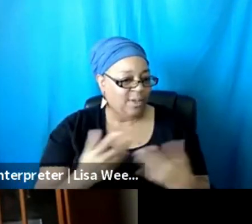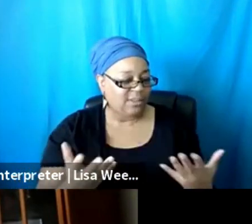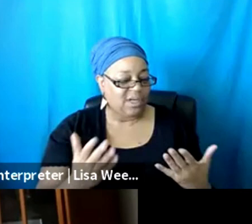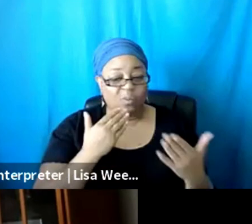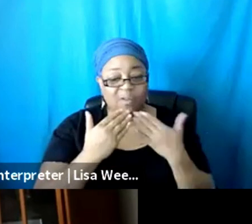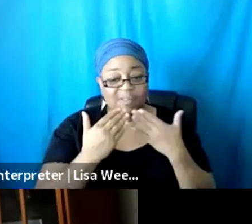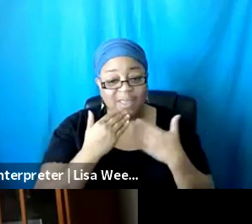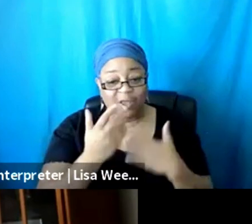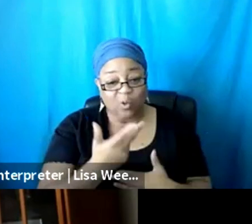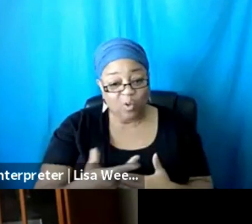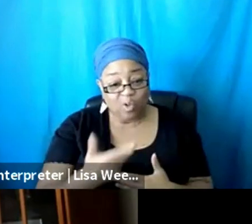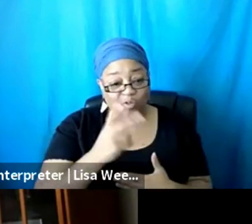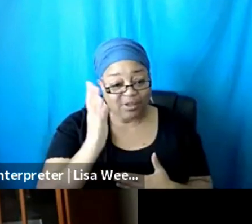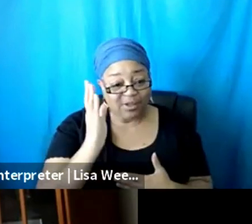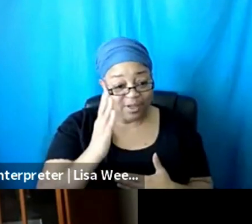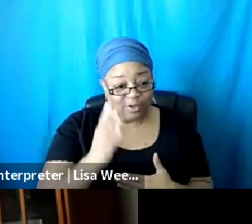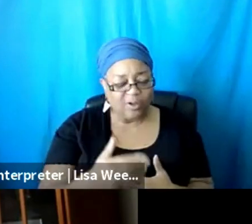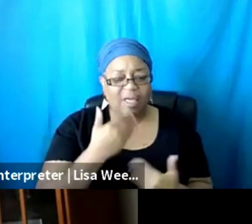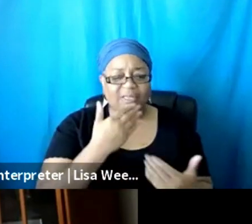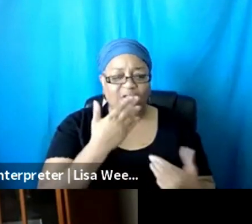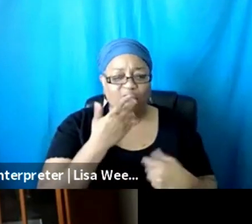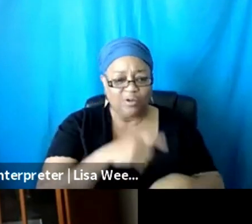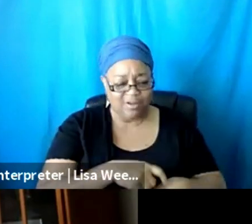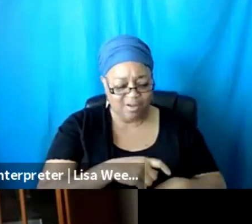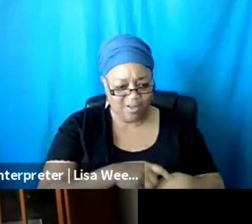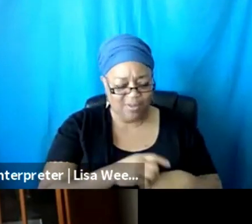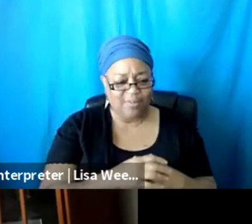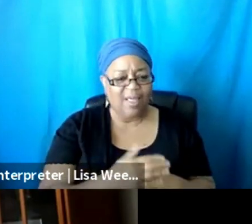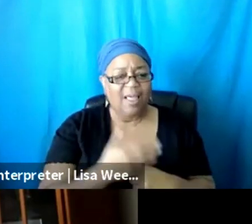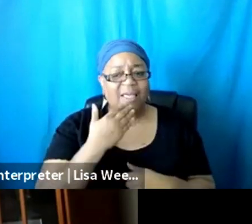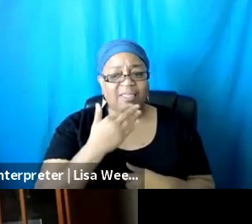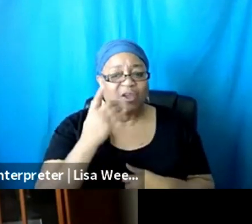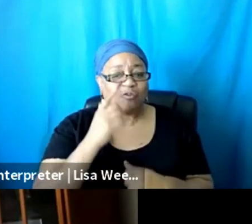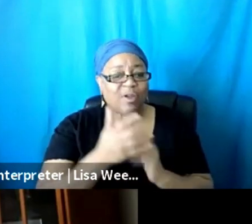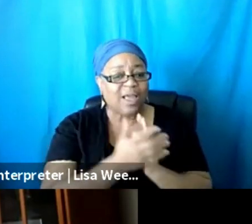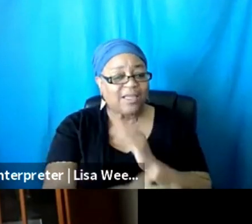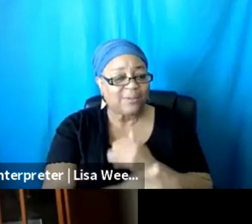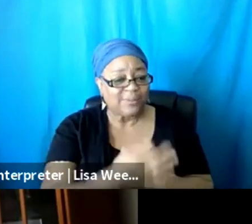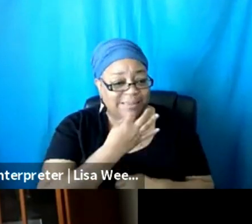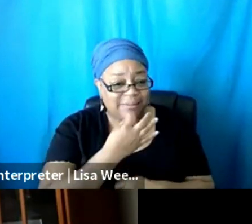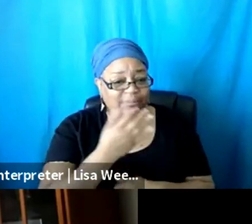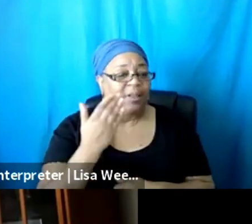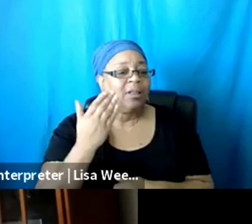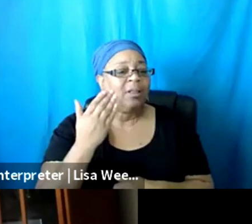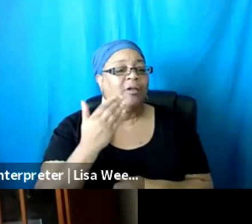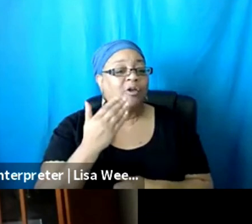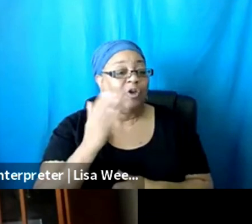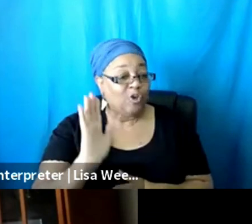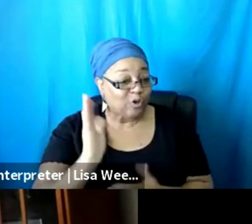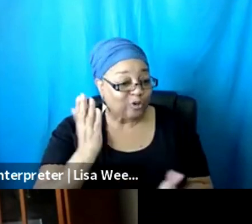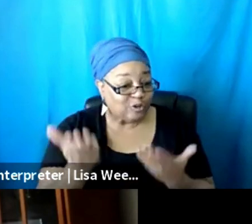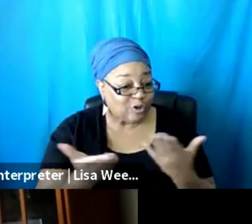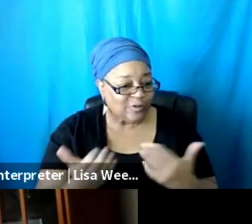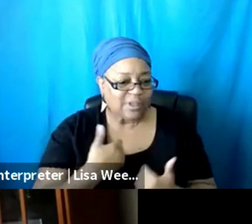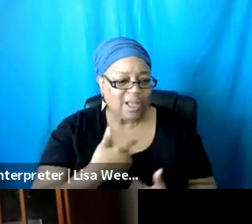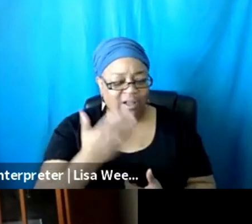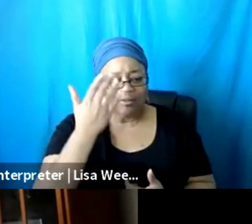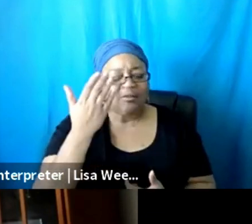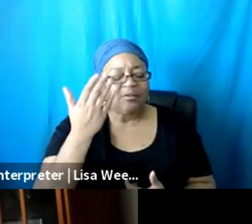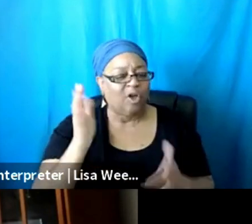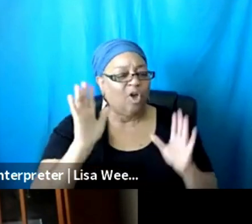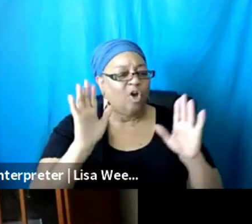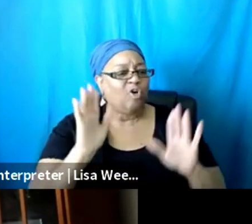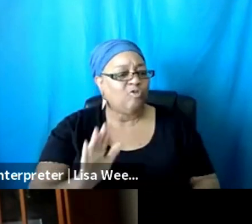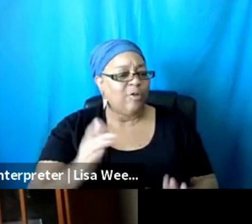Thank you for your time. I know you're in high demand. I also want to thank you for your expertise, your service, and quite frankly, your great intellect in pursuit of all this.